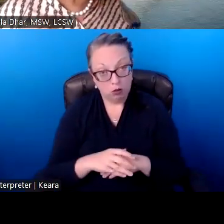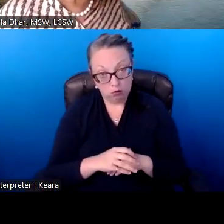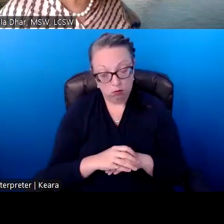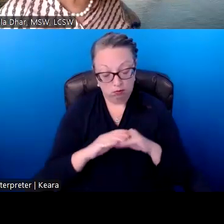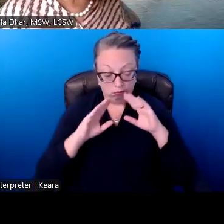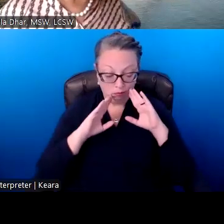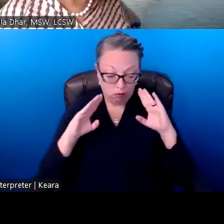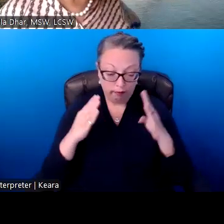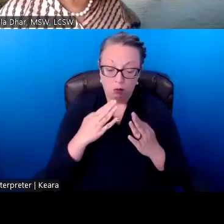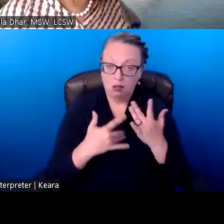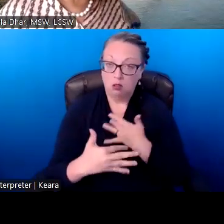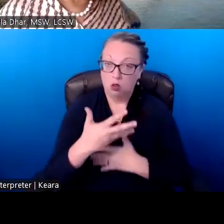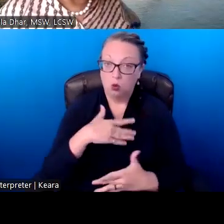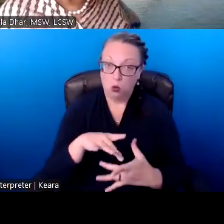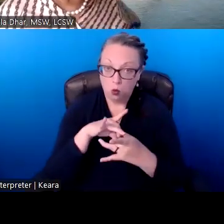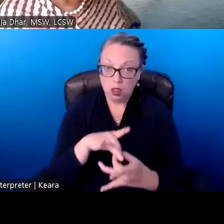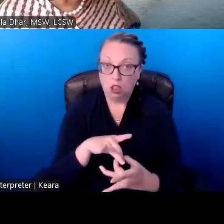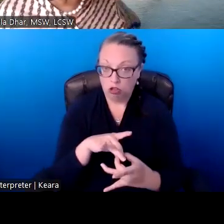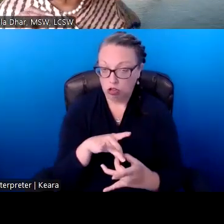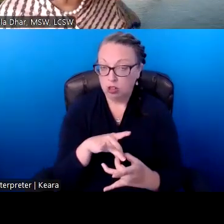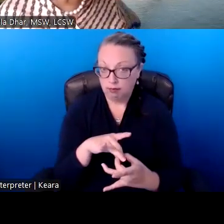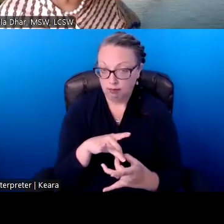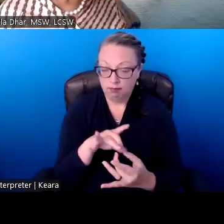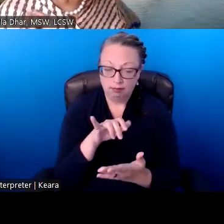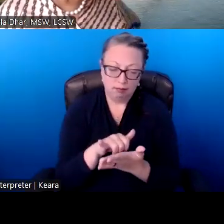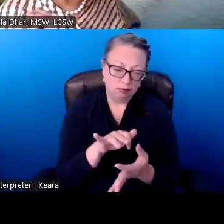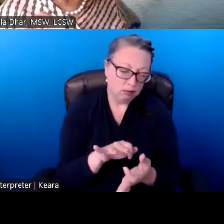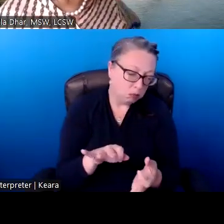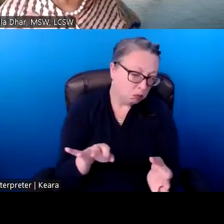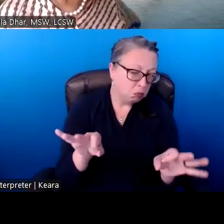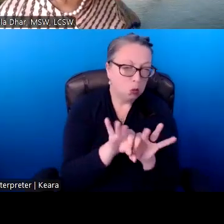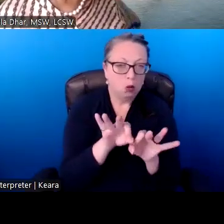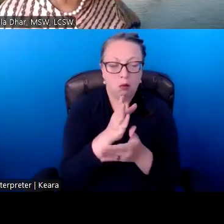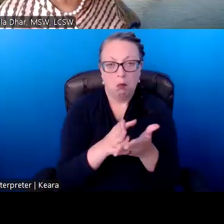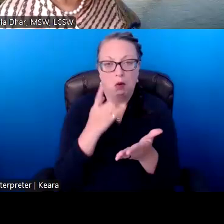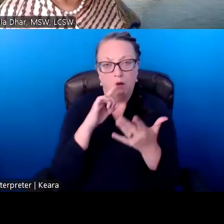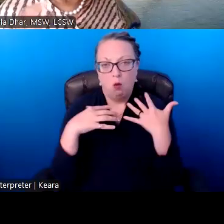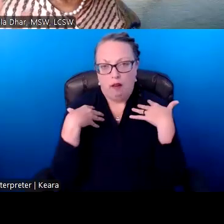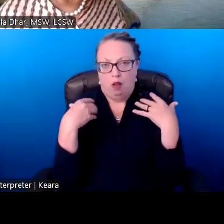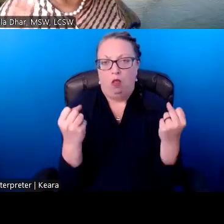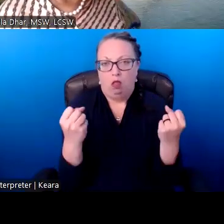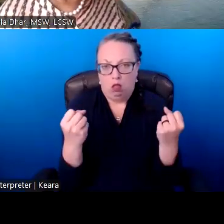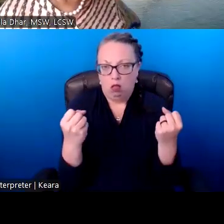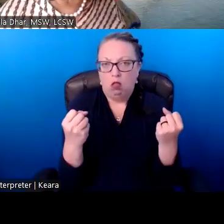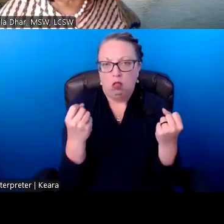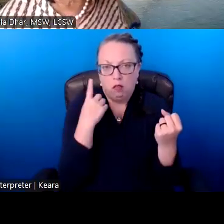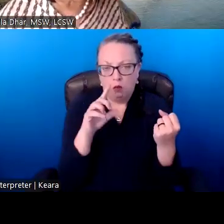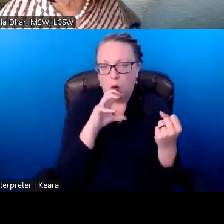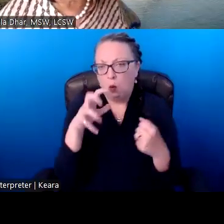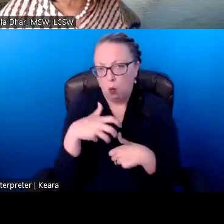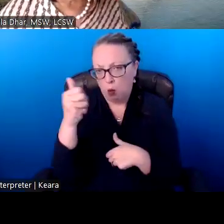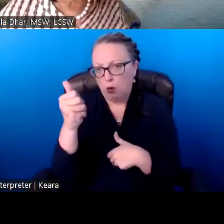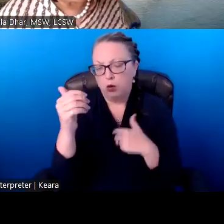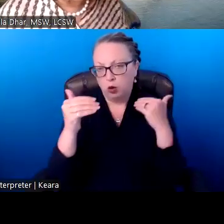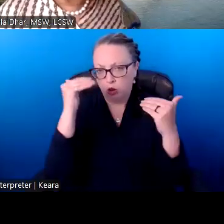Focusing on social connection as a key ingredient for health and wellness for older adults to